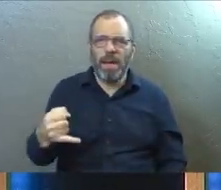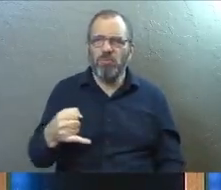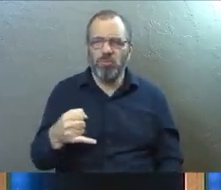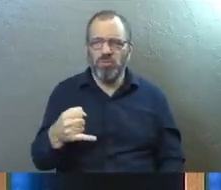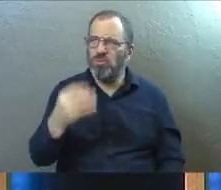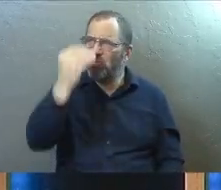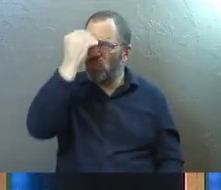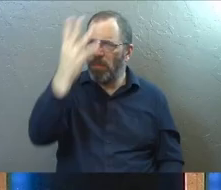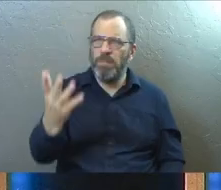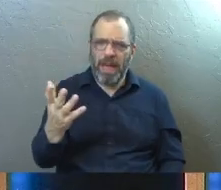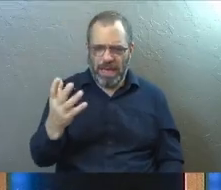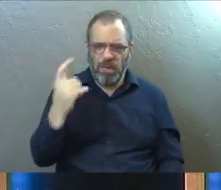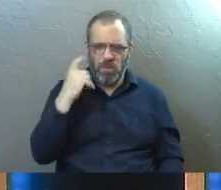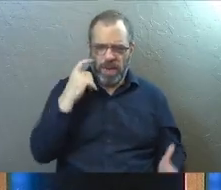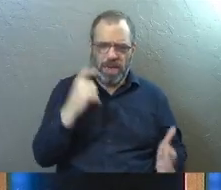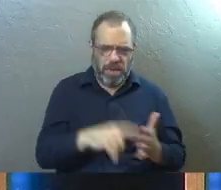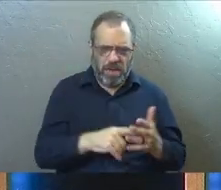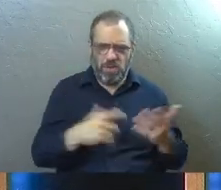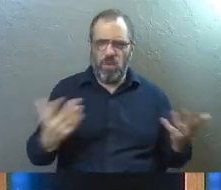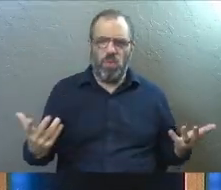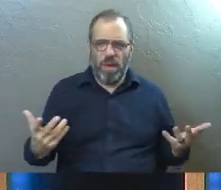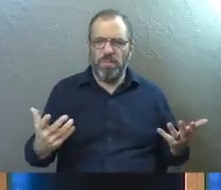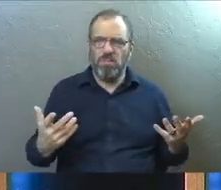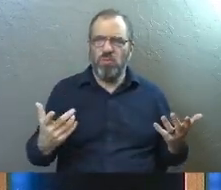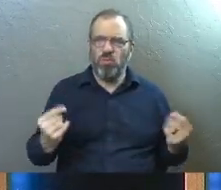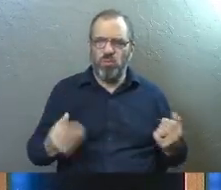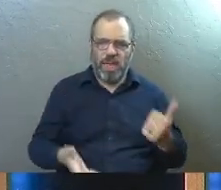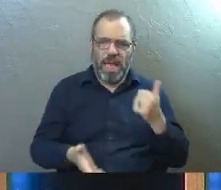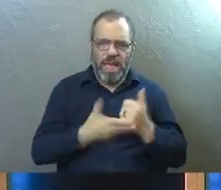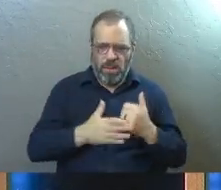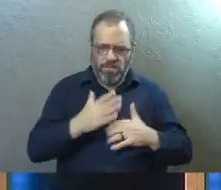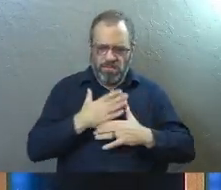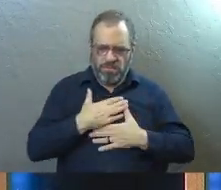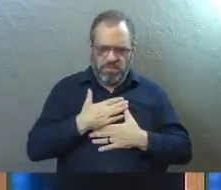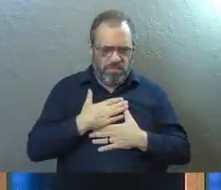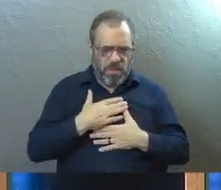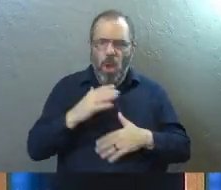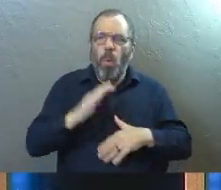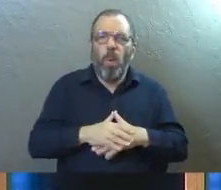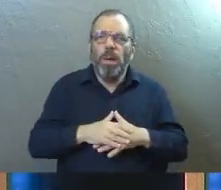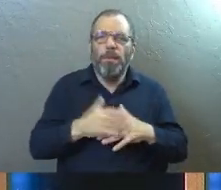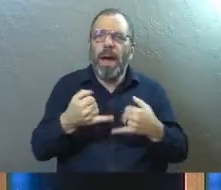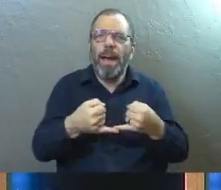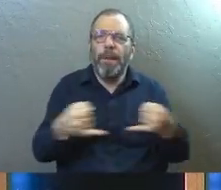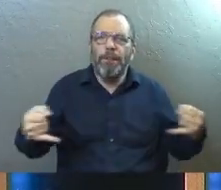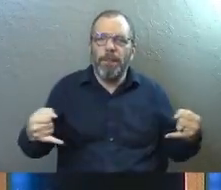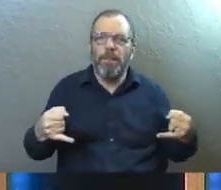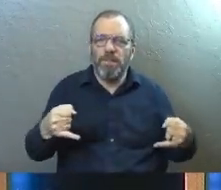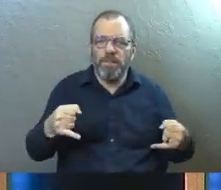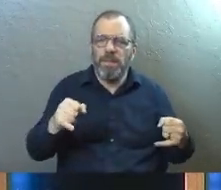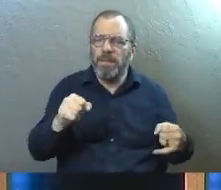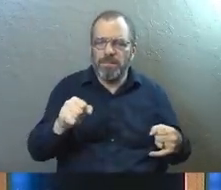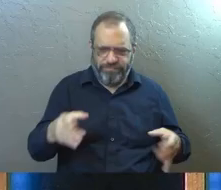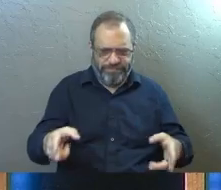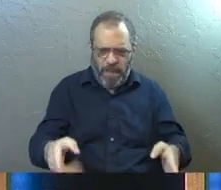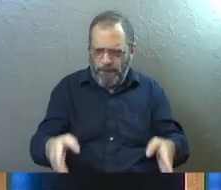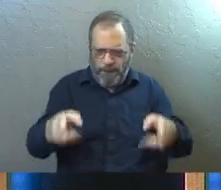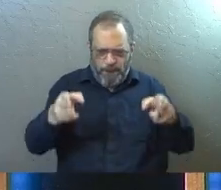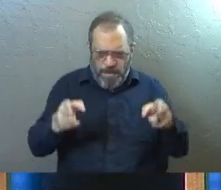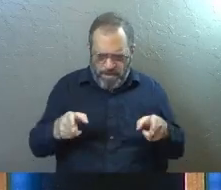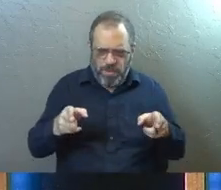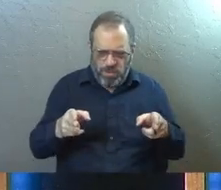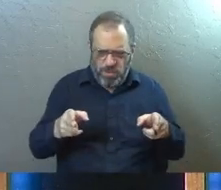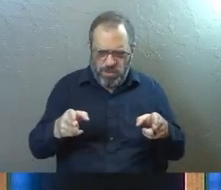obeying our Heavenly Father, we've got to recognize what we can do to help ourselves obey. We've got to know, what are my bumpers? What are the things that are in my control